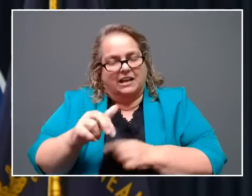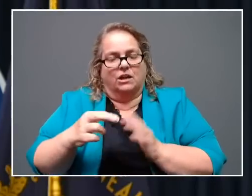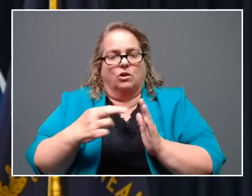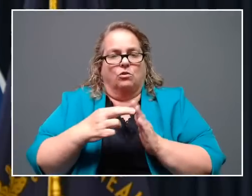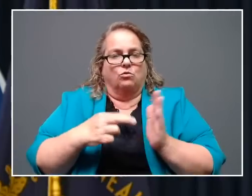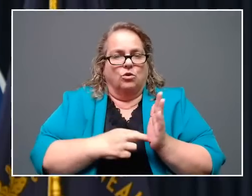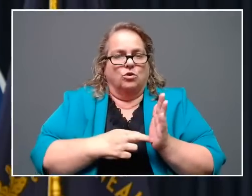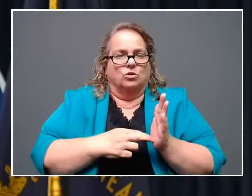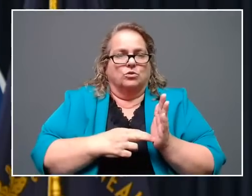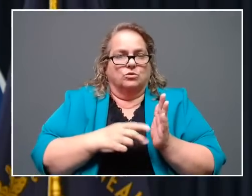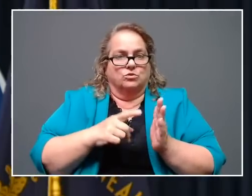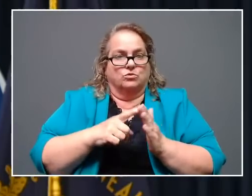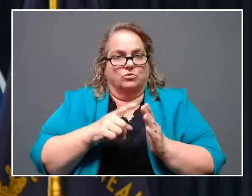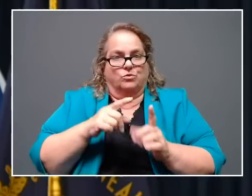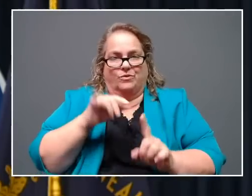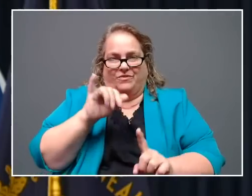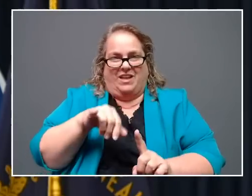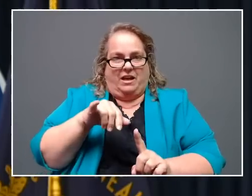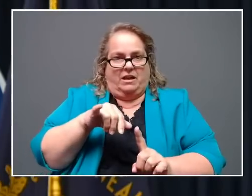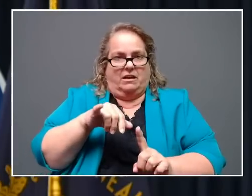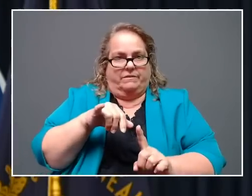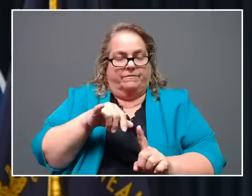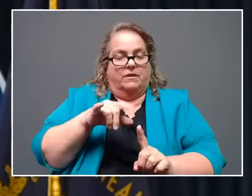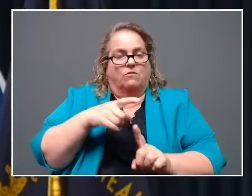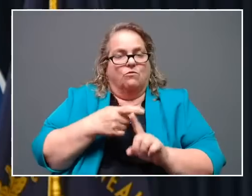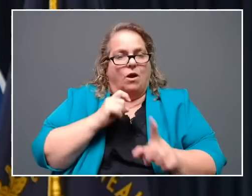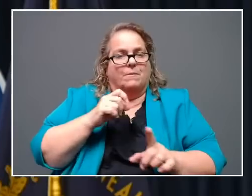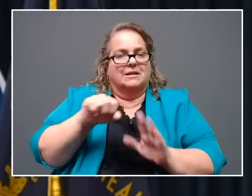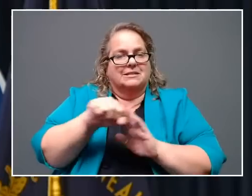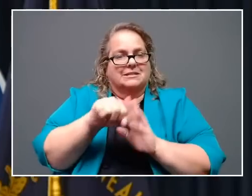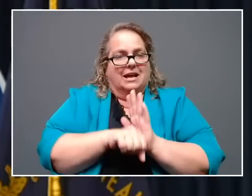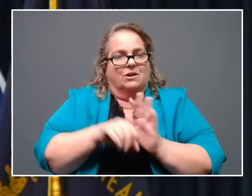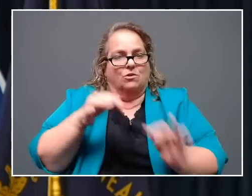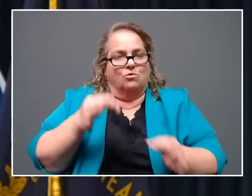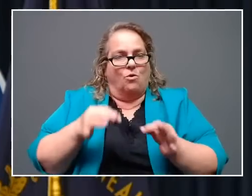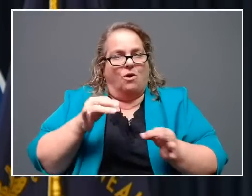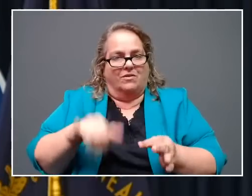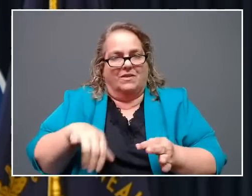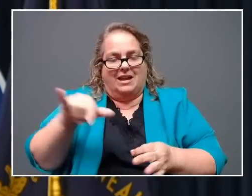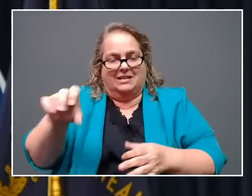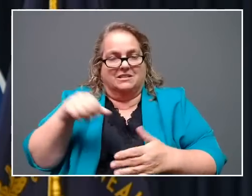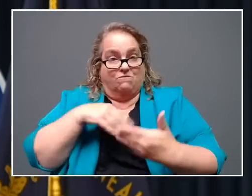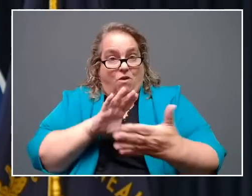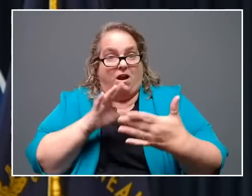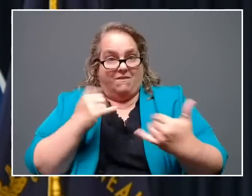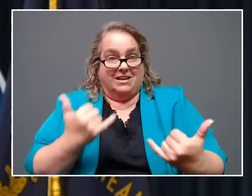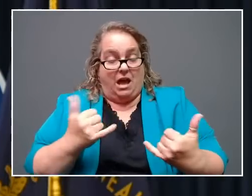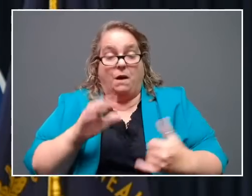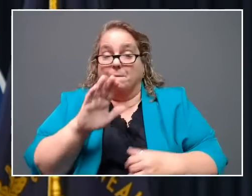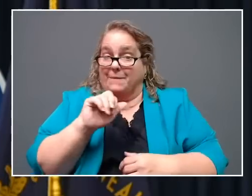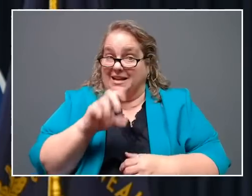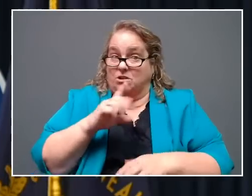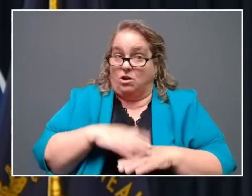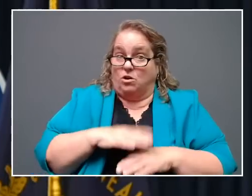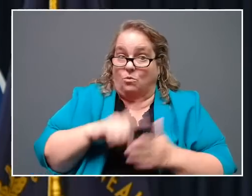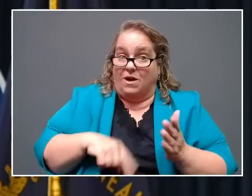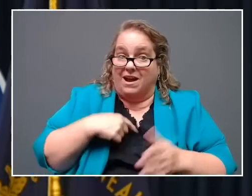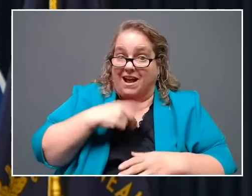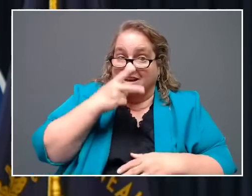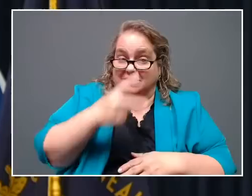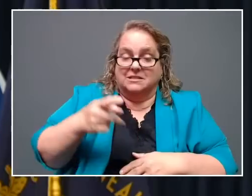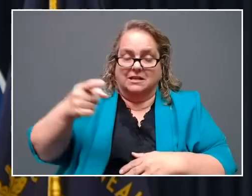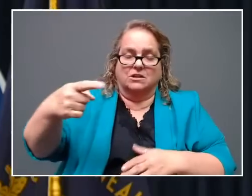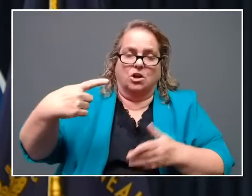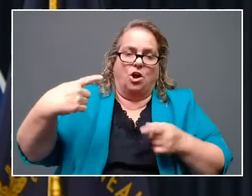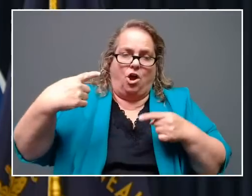contrary from the state court that it's in front of right now, based on what I have seen is argued within